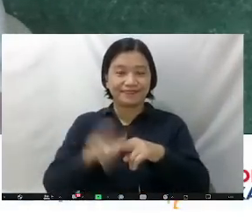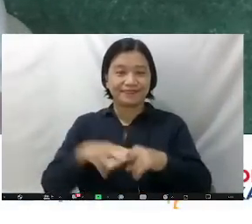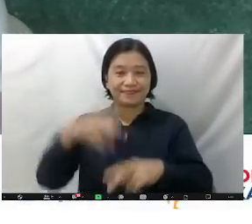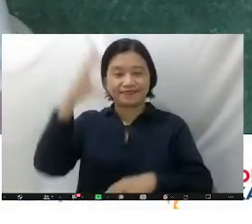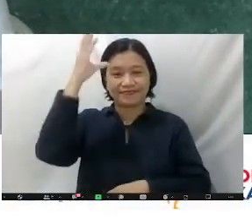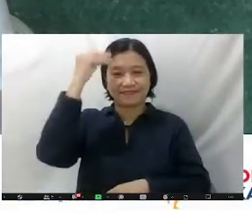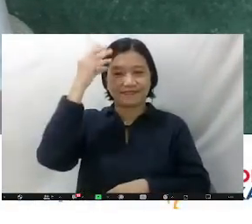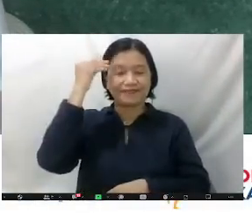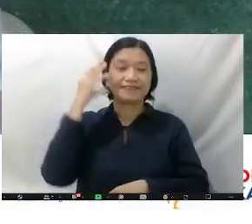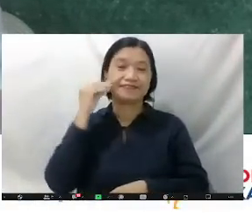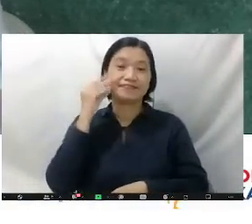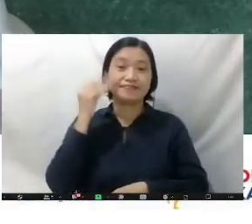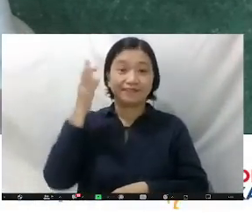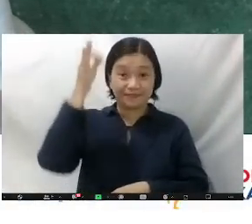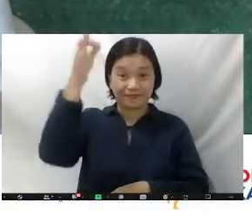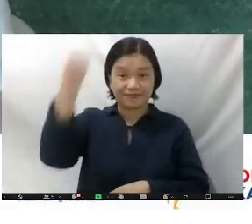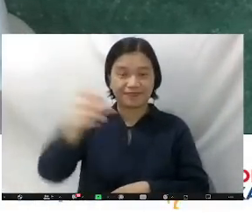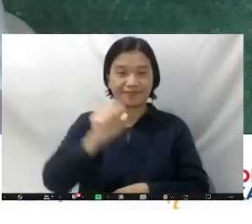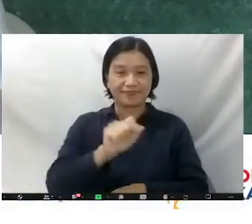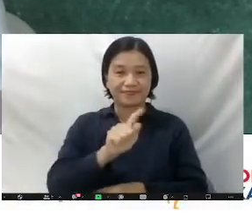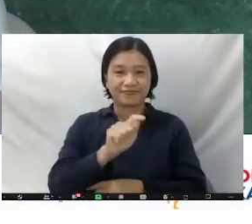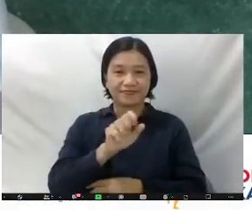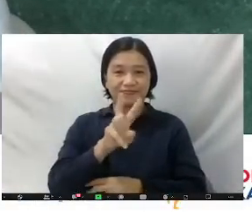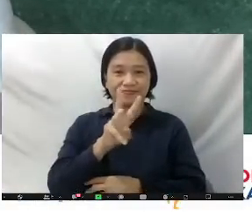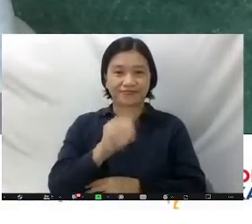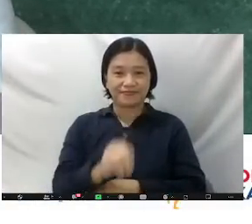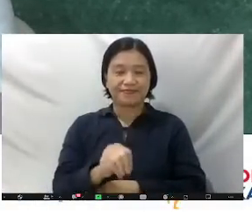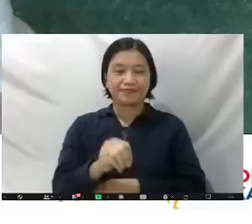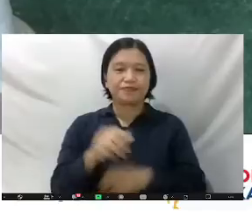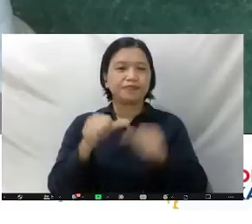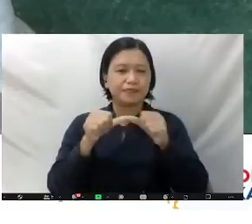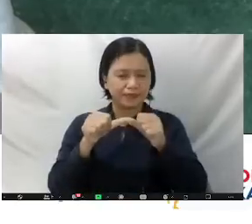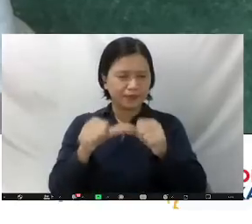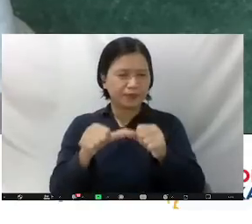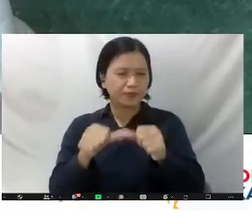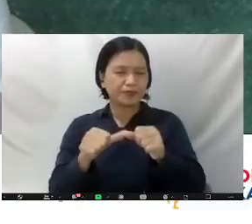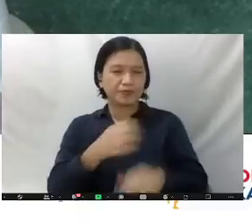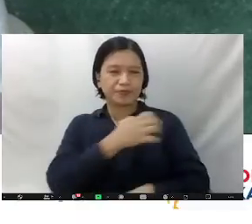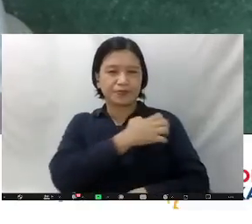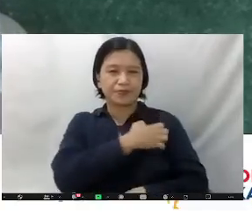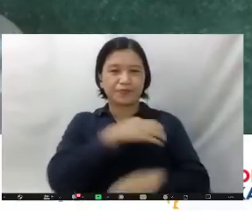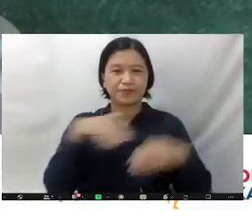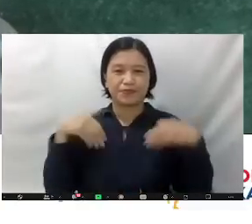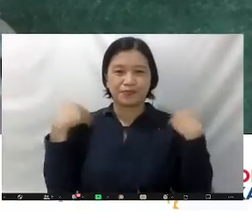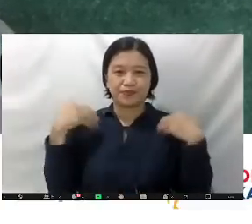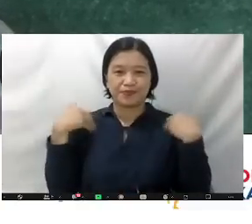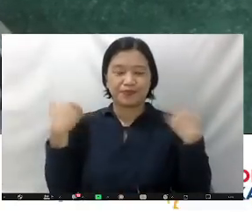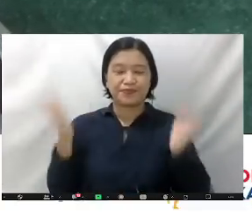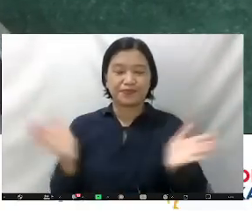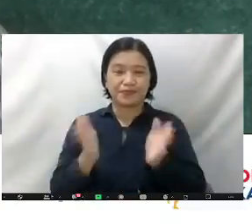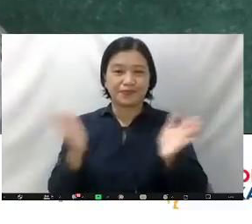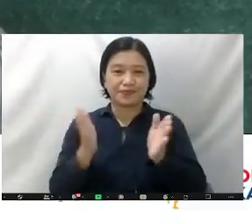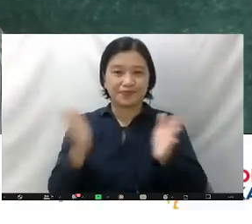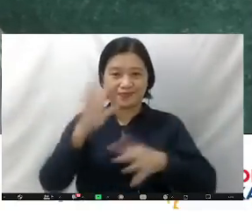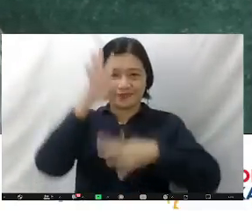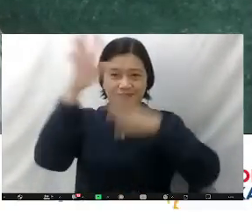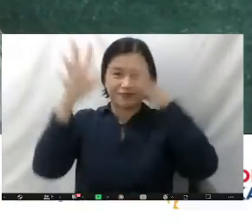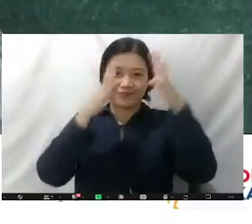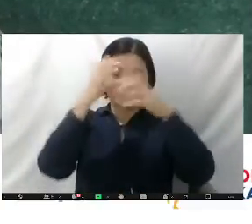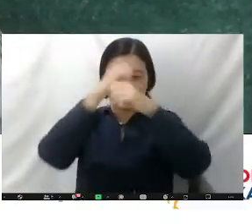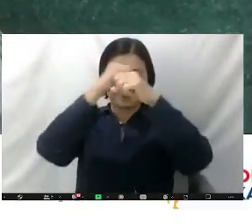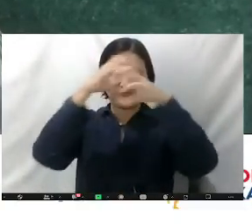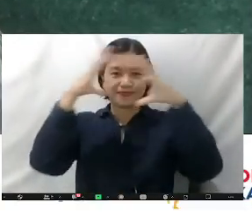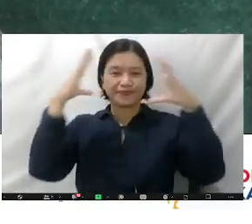STEM. NSTF aims to continuously empower the youth and cultivate innovation and creativity amid this